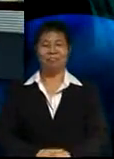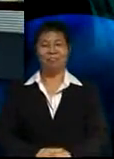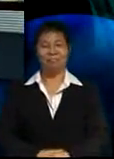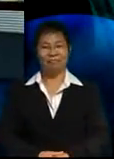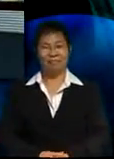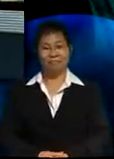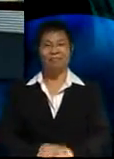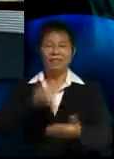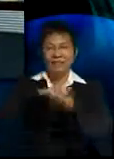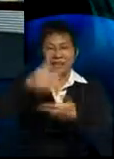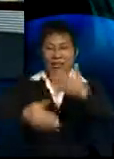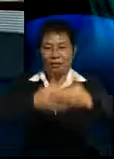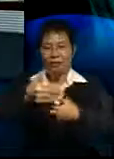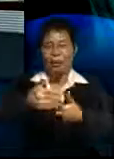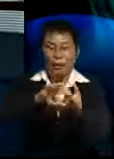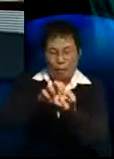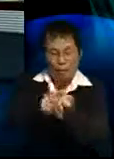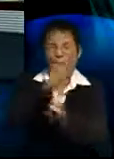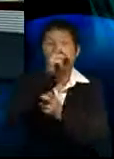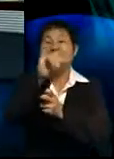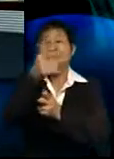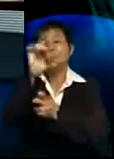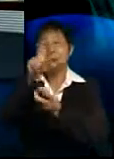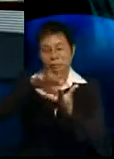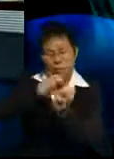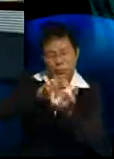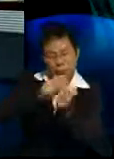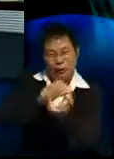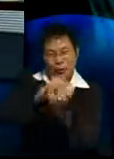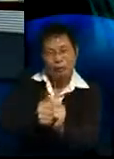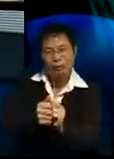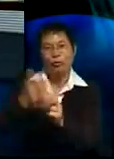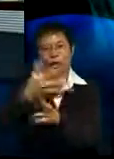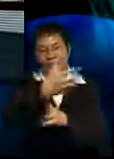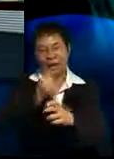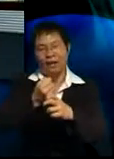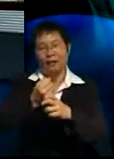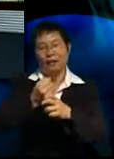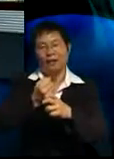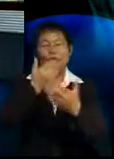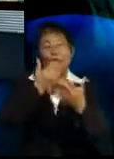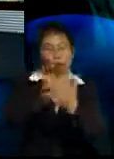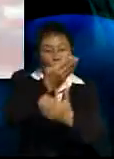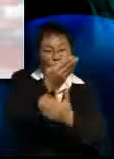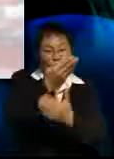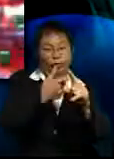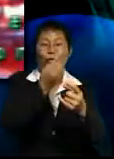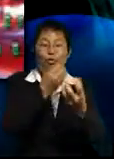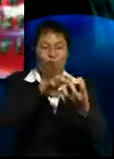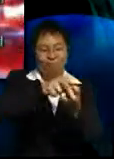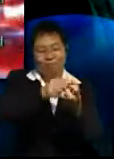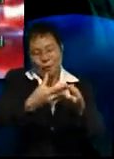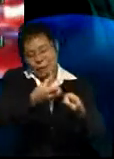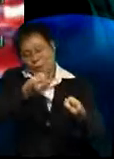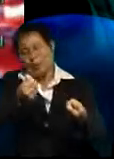Digestion is the process of breaking down food into the digestive tract to obtain nutrients from the food.